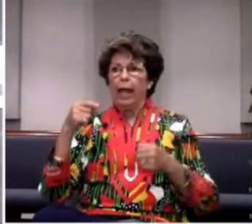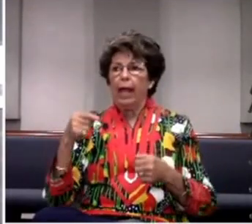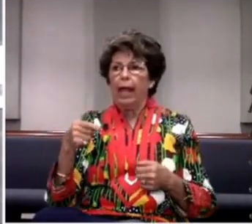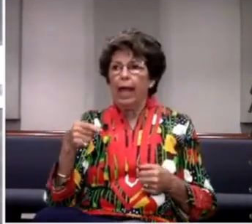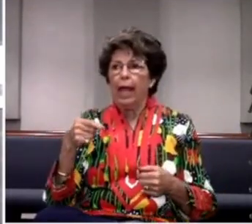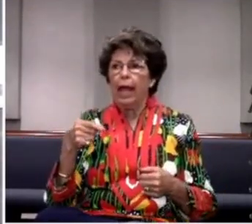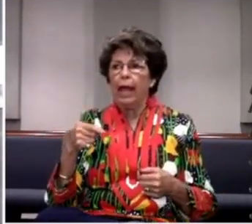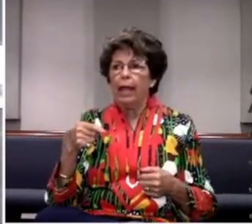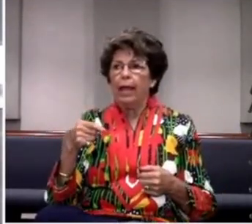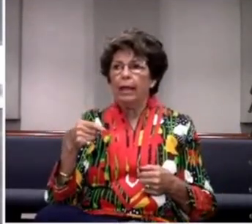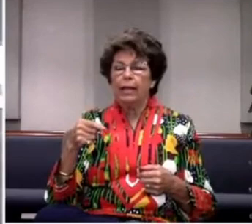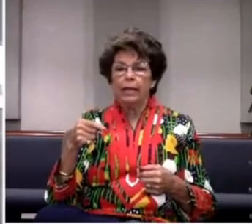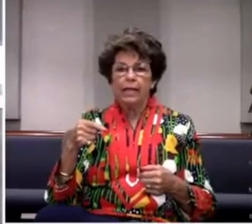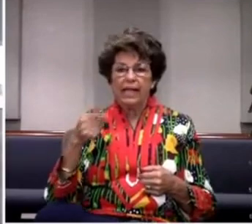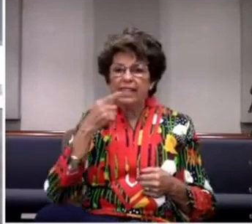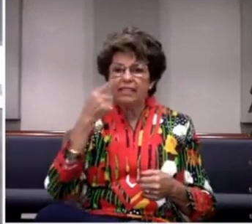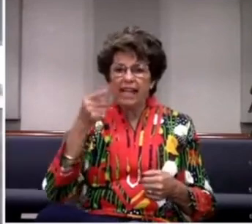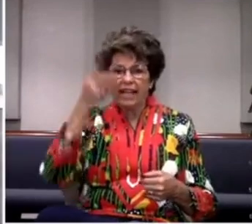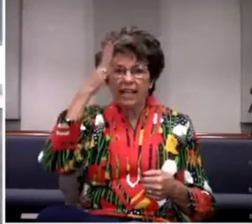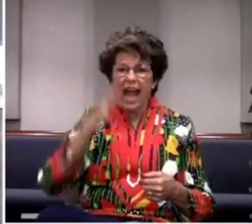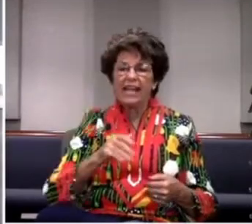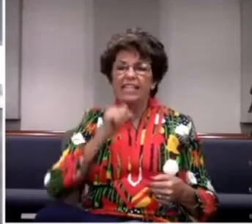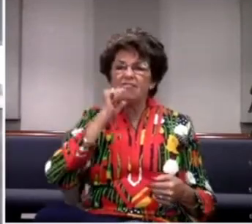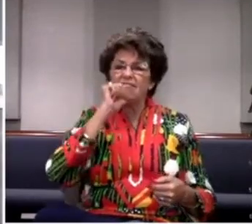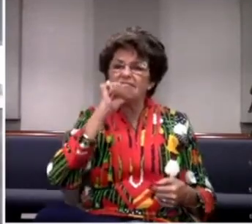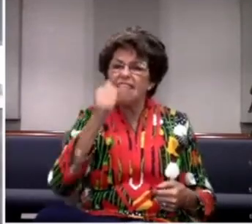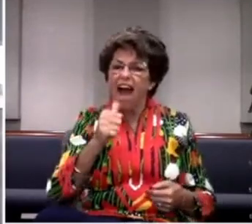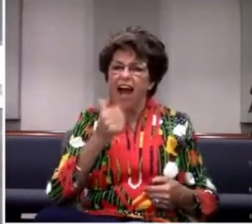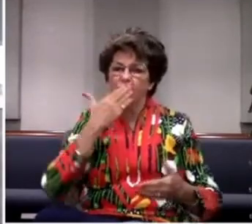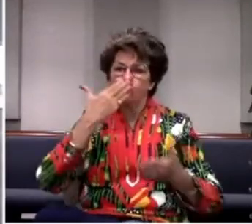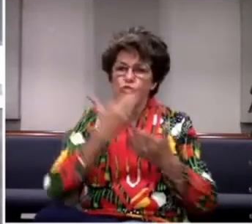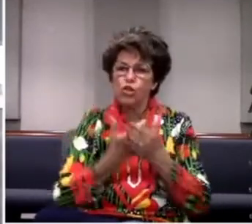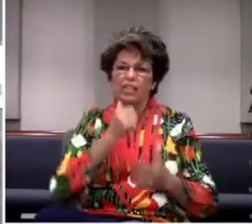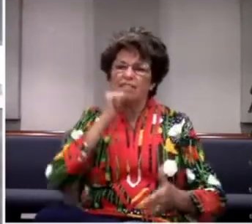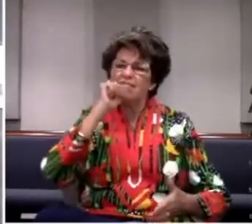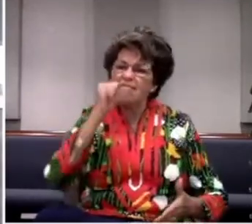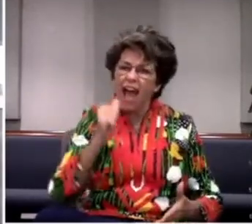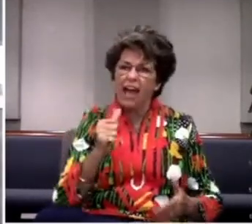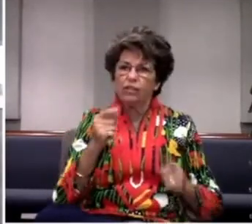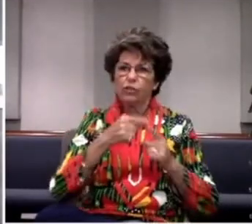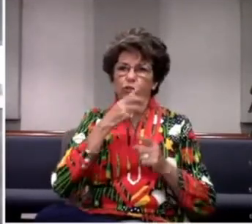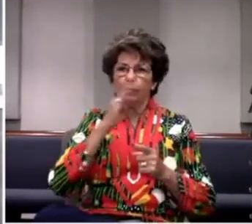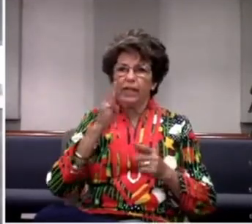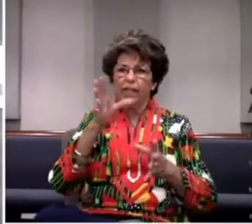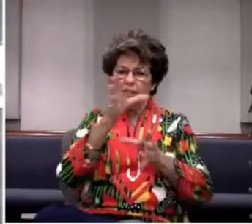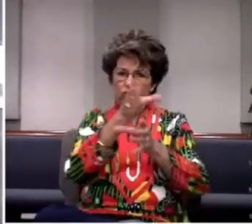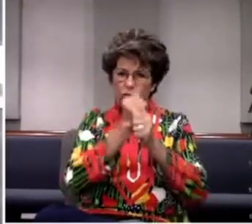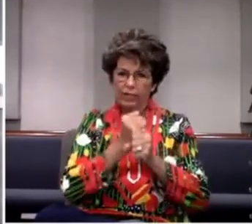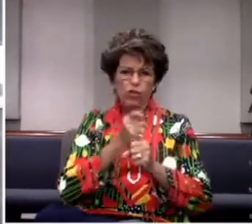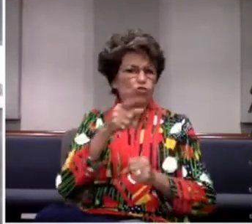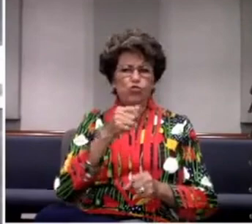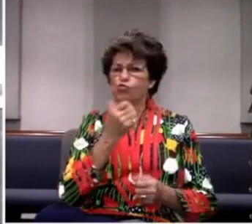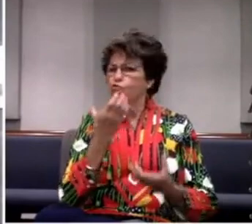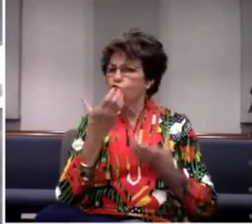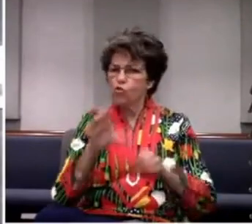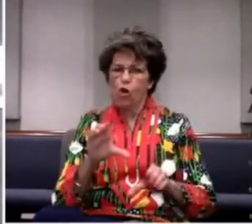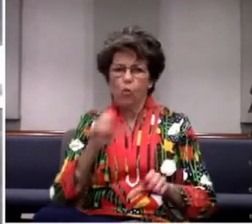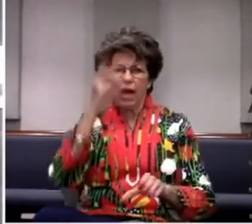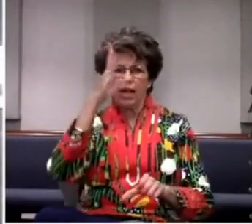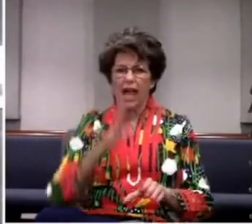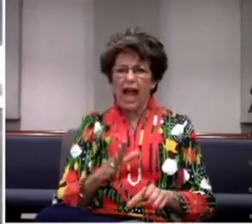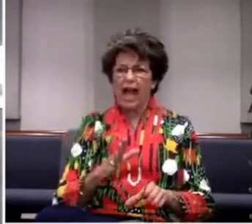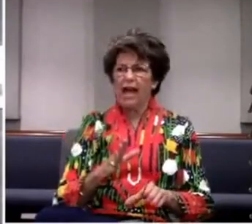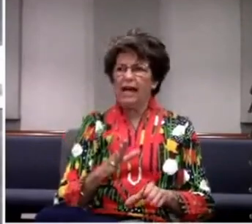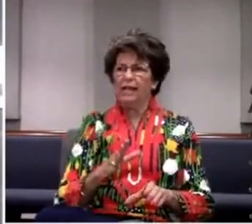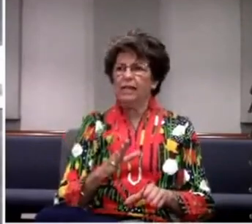not good. God is holding back from you. God is not to be trusted. You do not want this God. You want